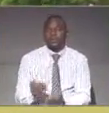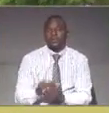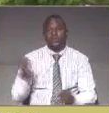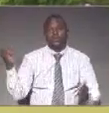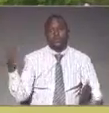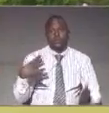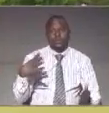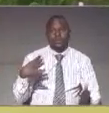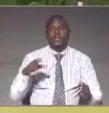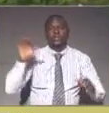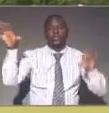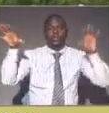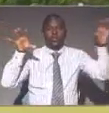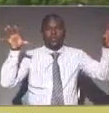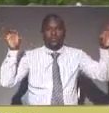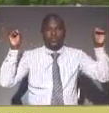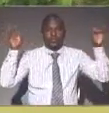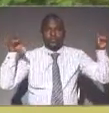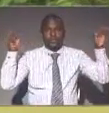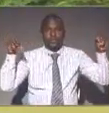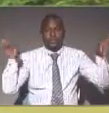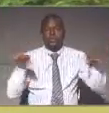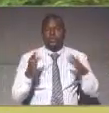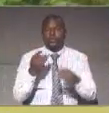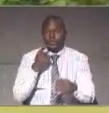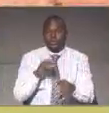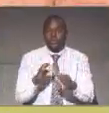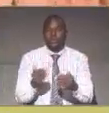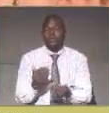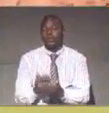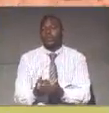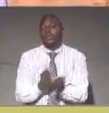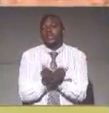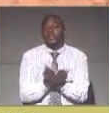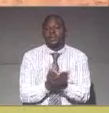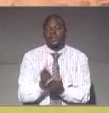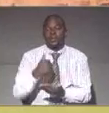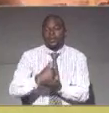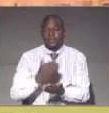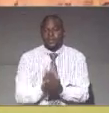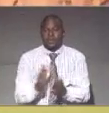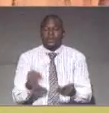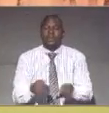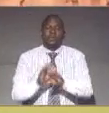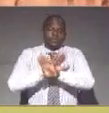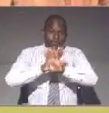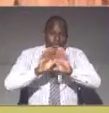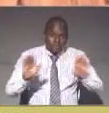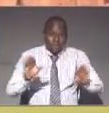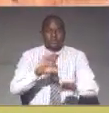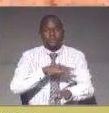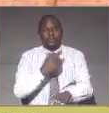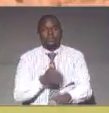solar-powered streetlights. President Museveni urged leaders, especially those in service delivery sector, to be transparent with